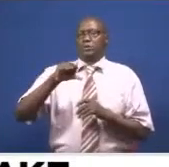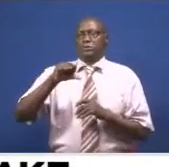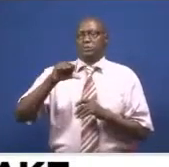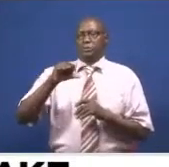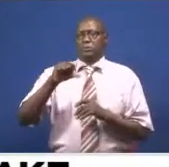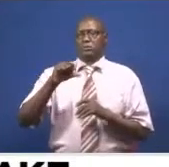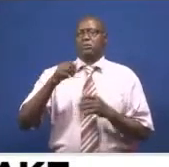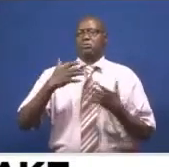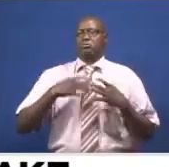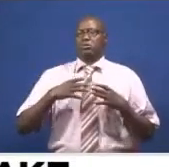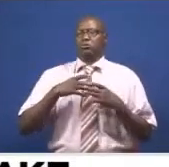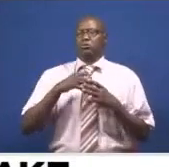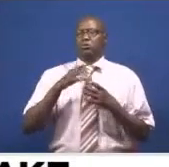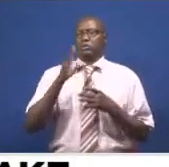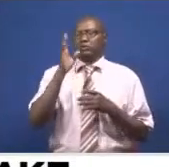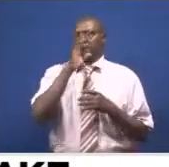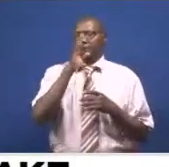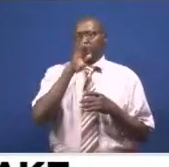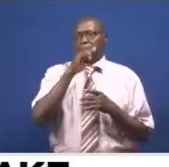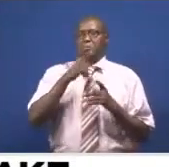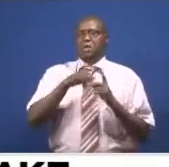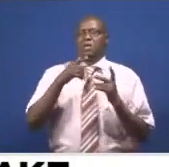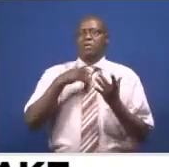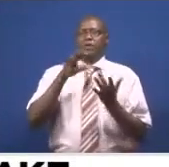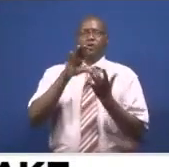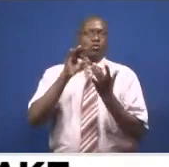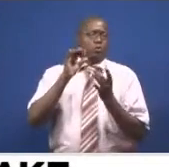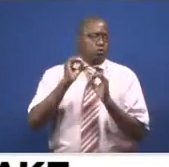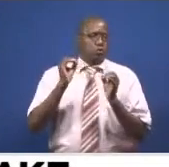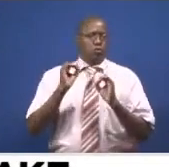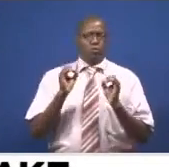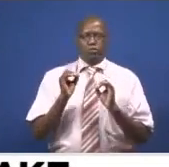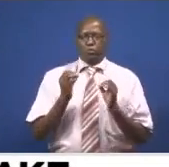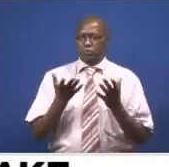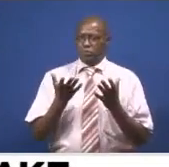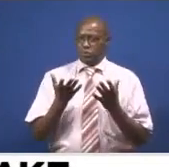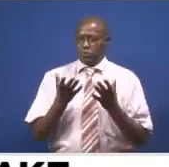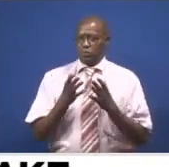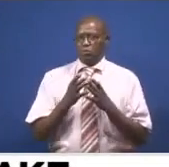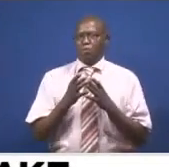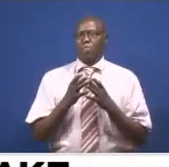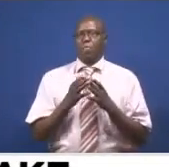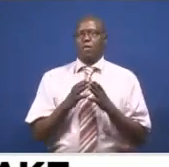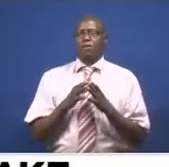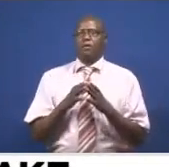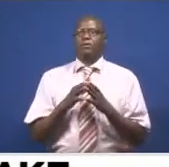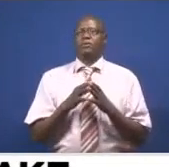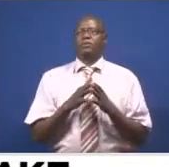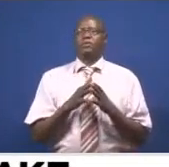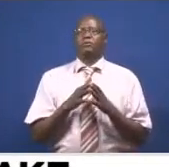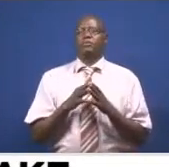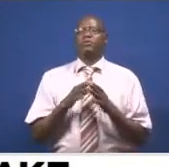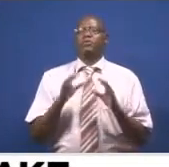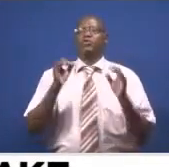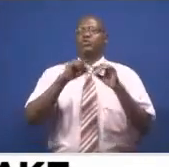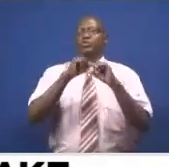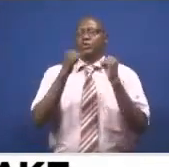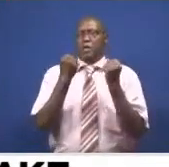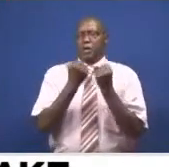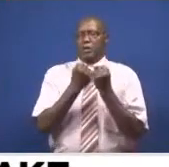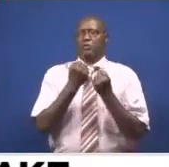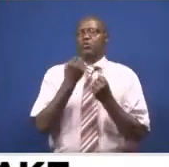But they really don't have a choice, because without energy, society will cease to exist as we know